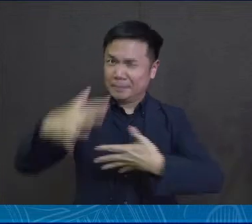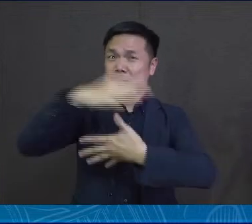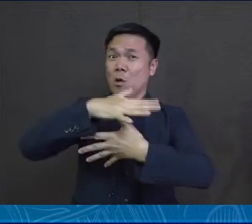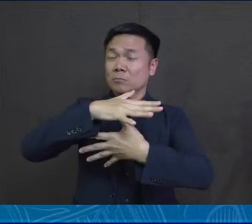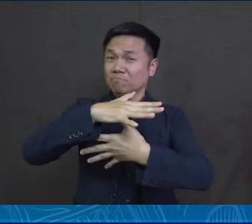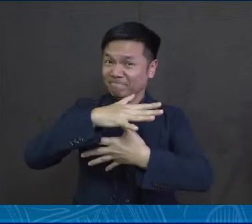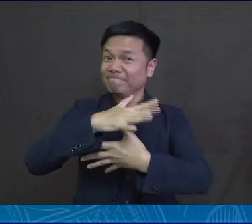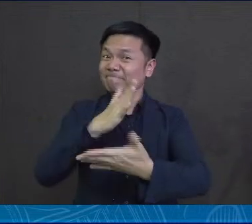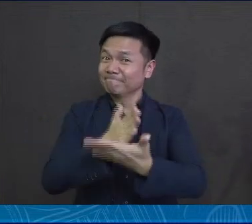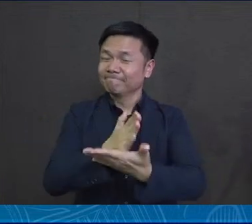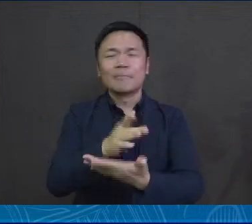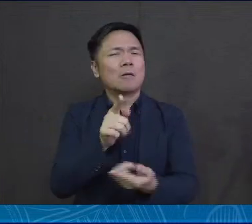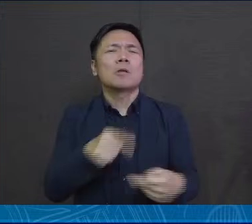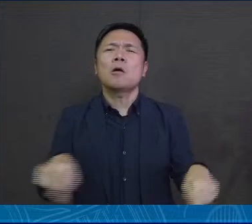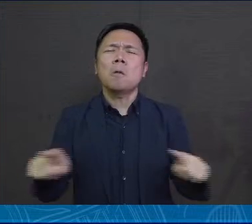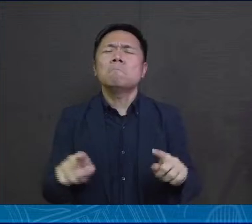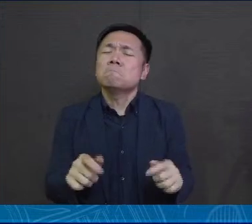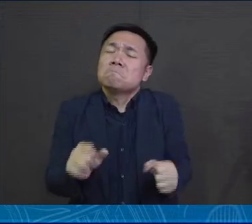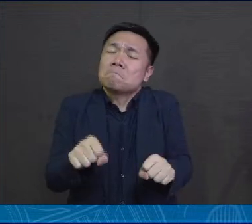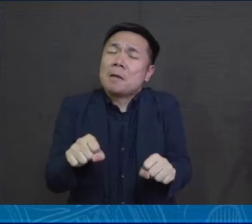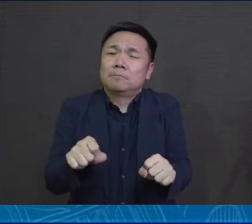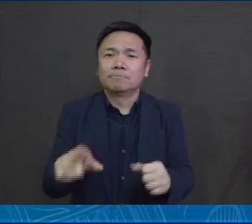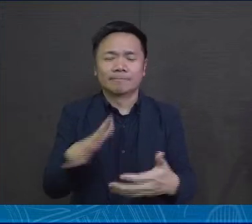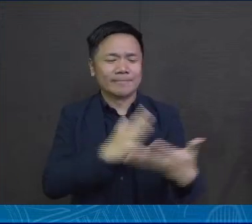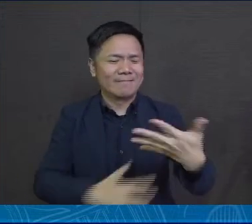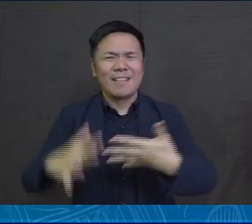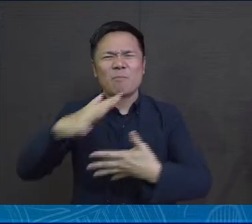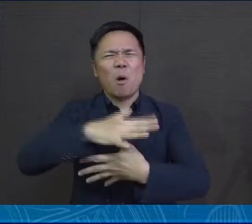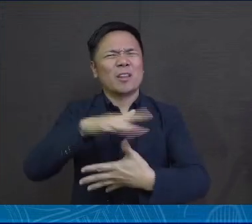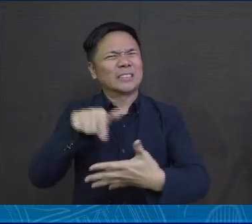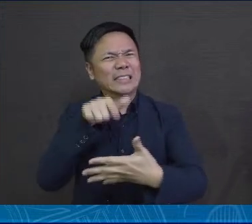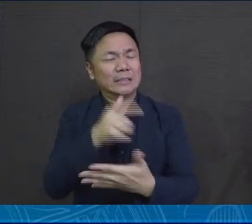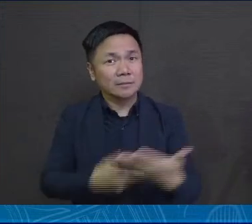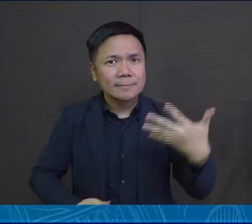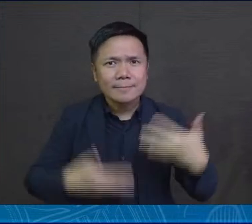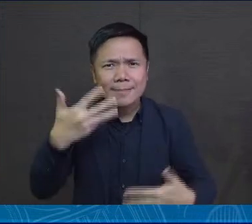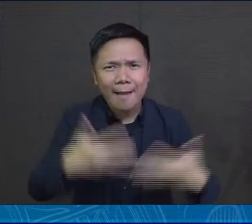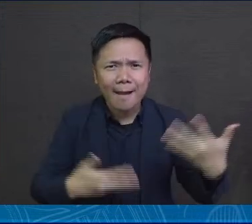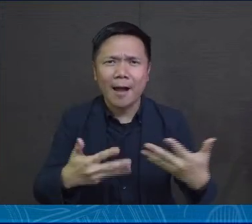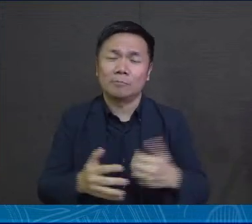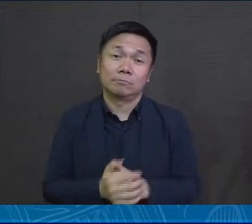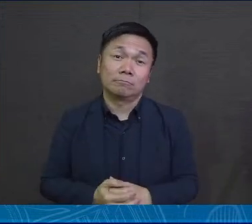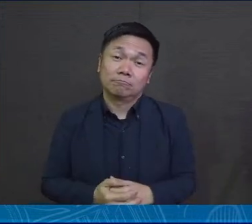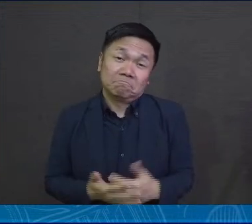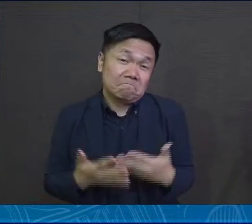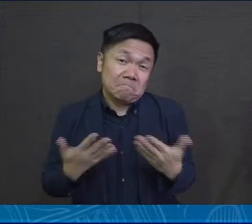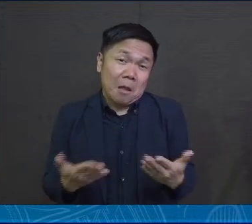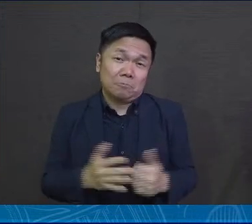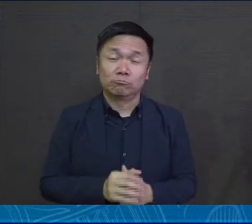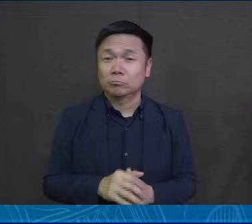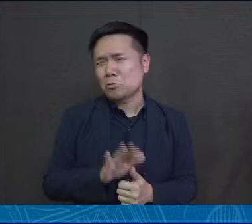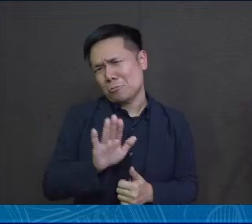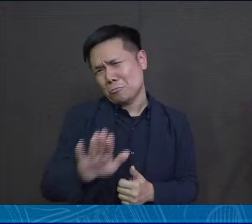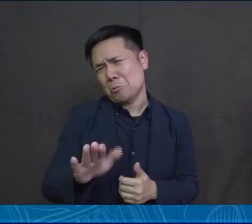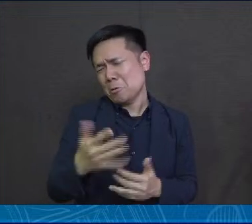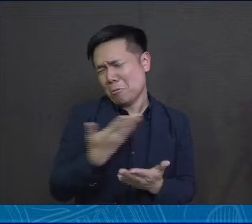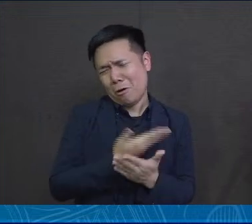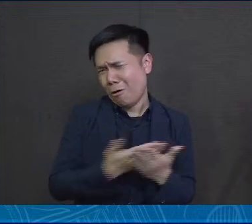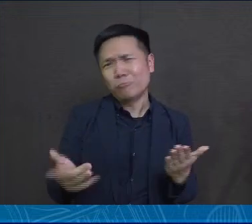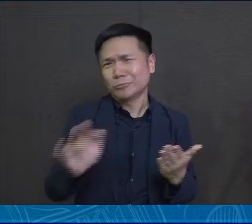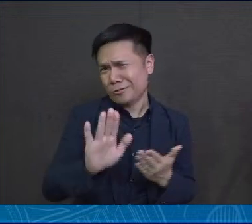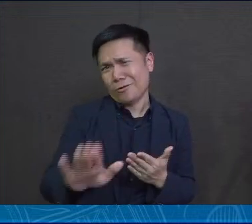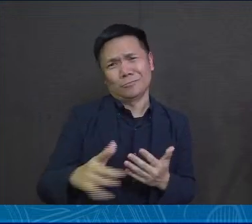not be a surprise. We've needed data for as long as we've known. Even in our current, day-to-day life, we need